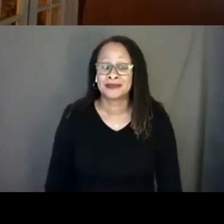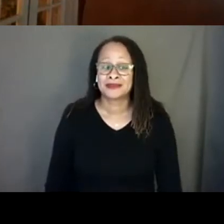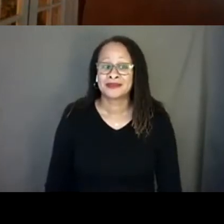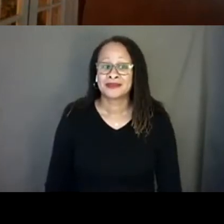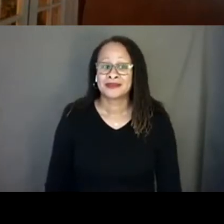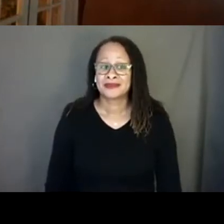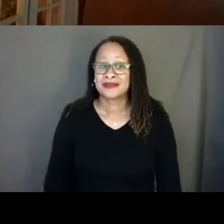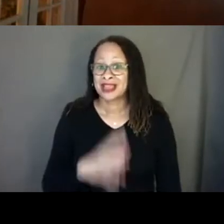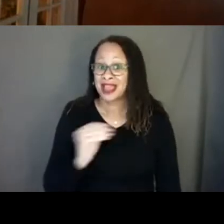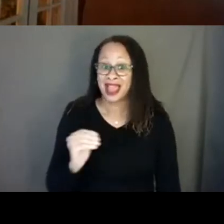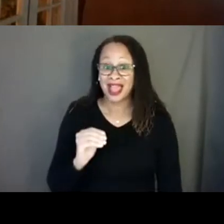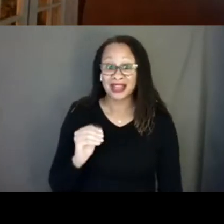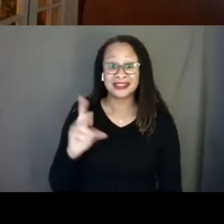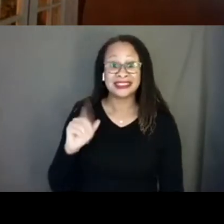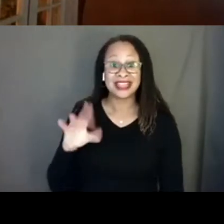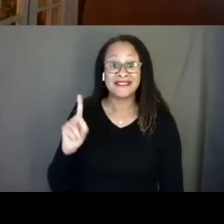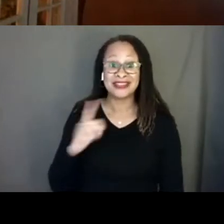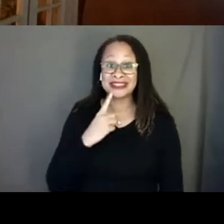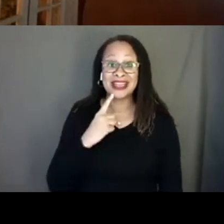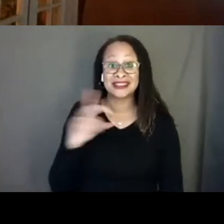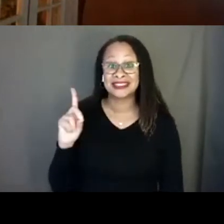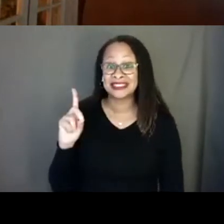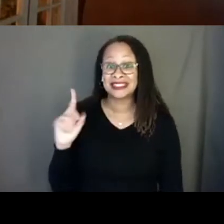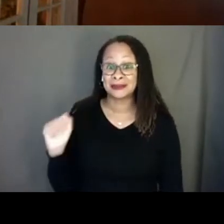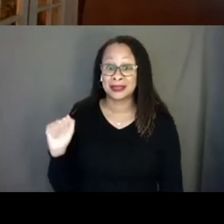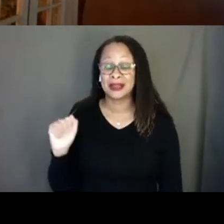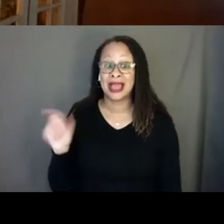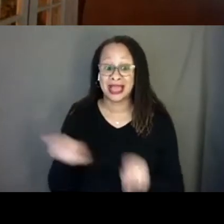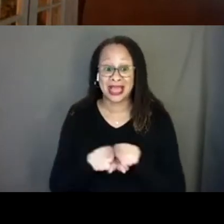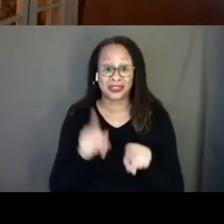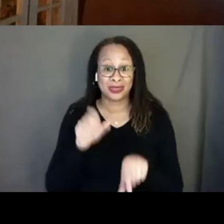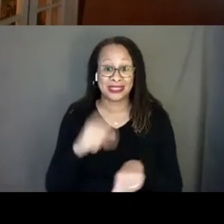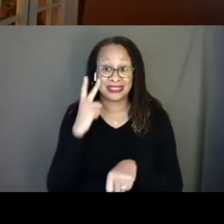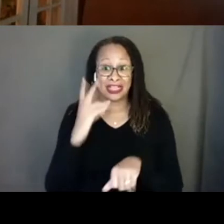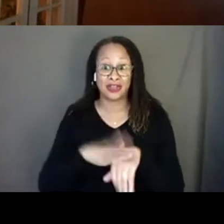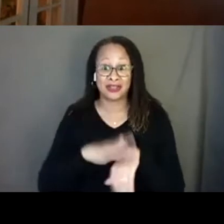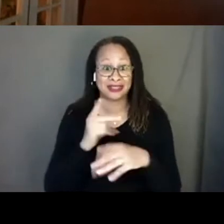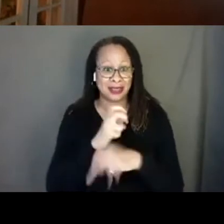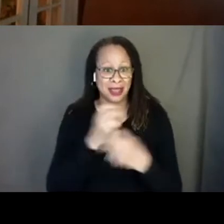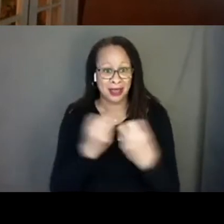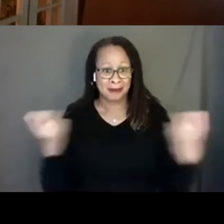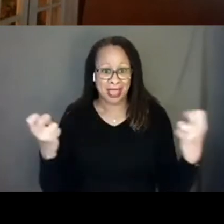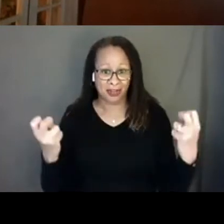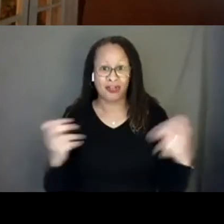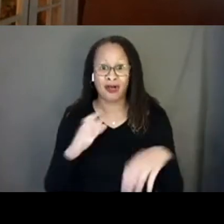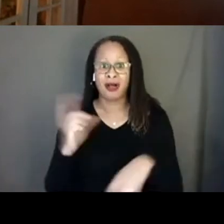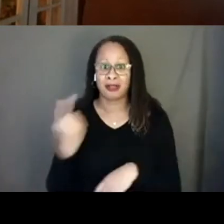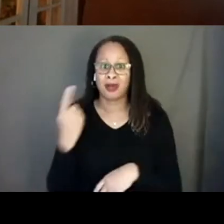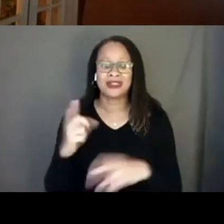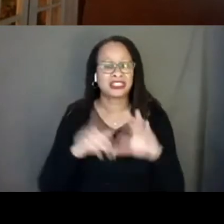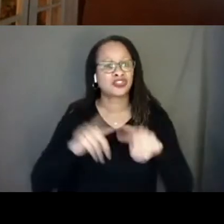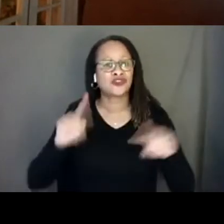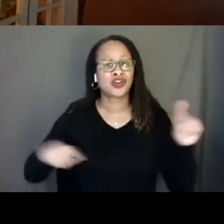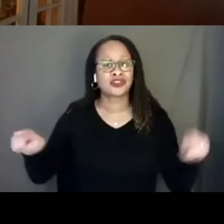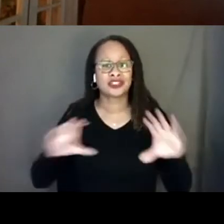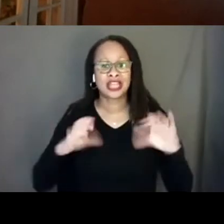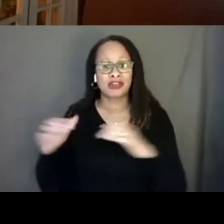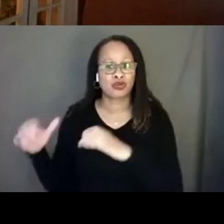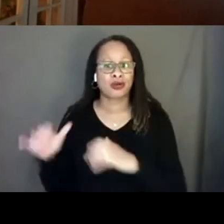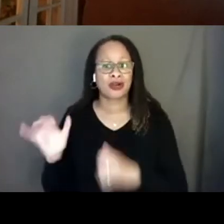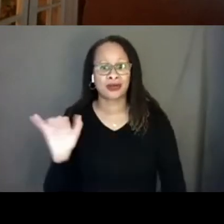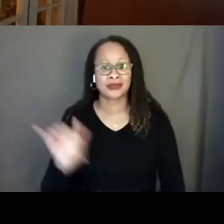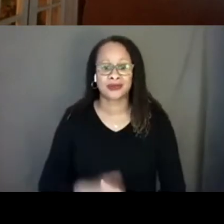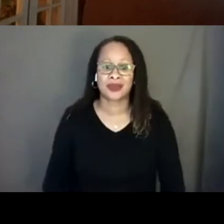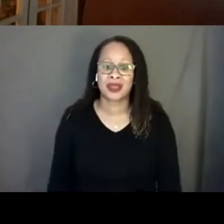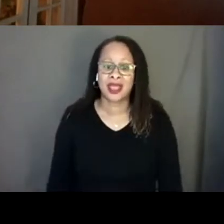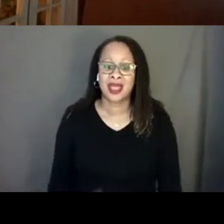itself, as we can see on this panel alone, is such a diverse category. You know, I was